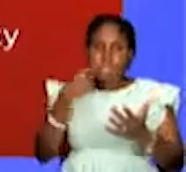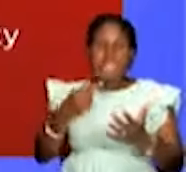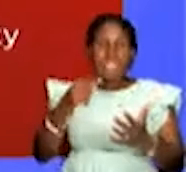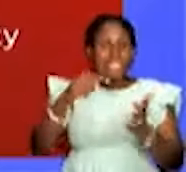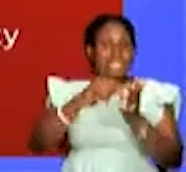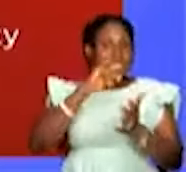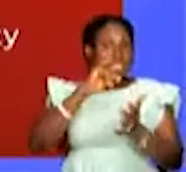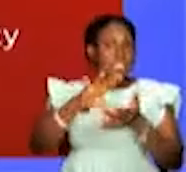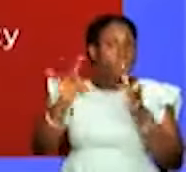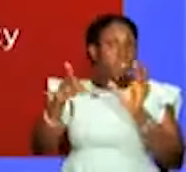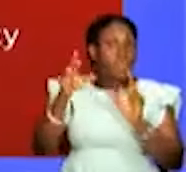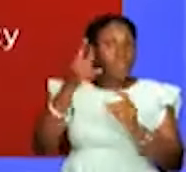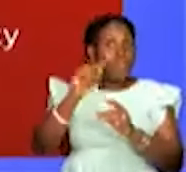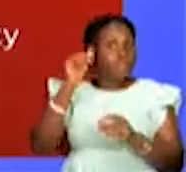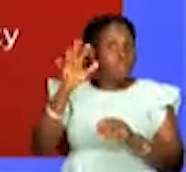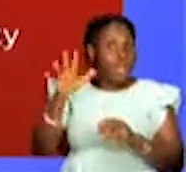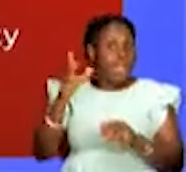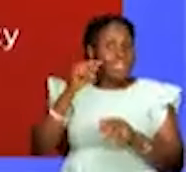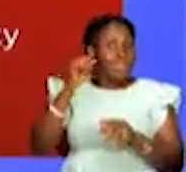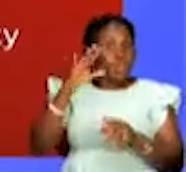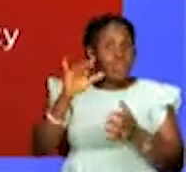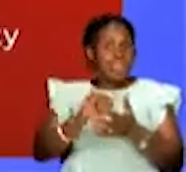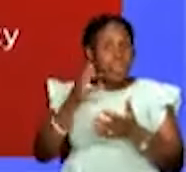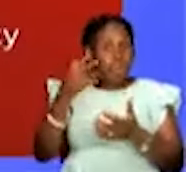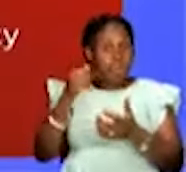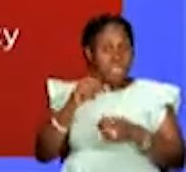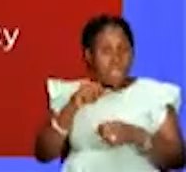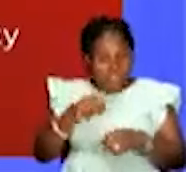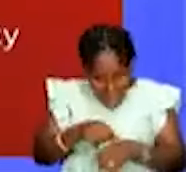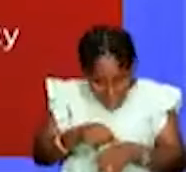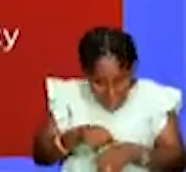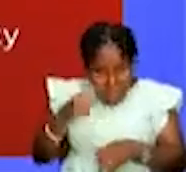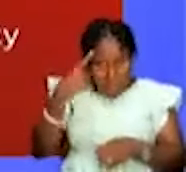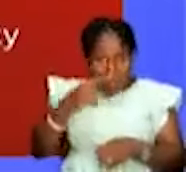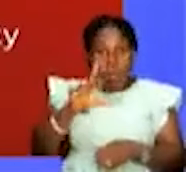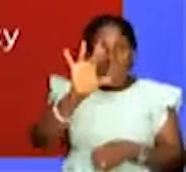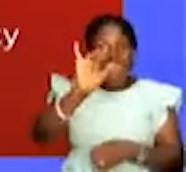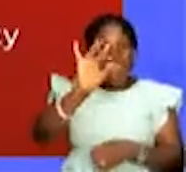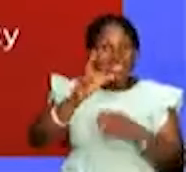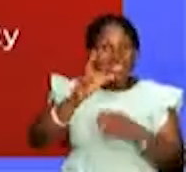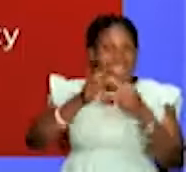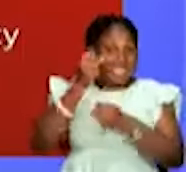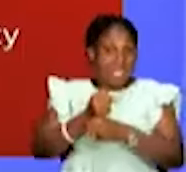Remember the woman who was bound 18 years? I want to show you an interesting story.